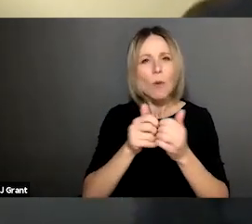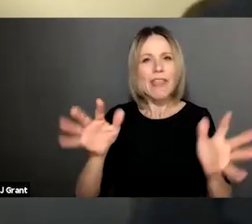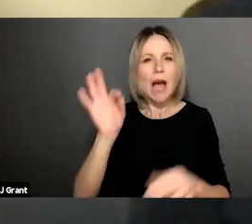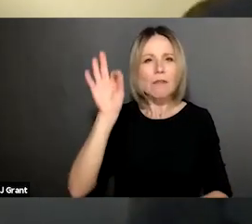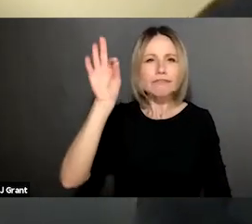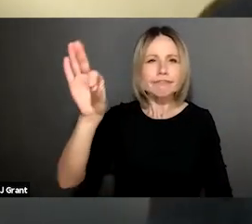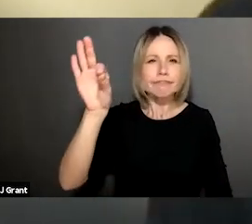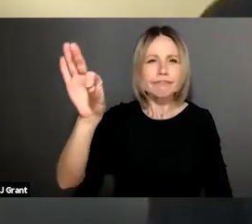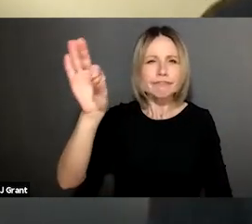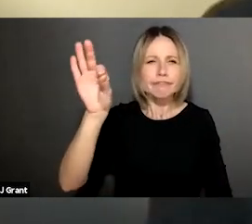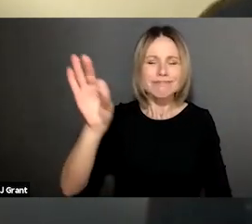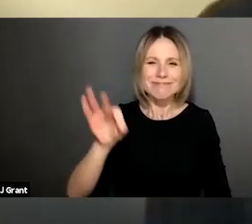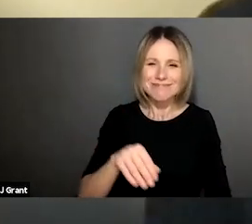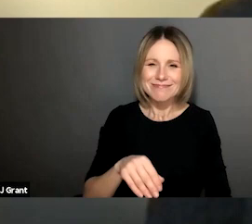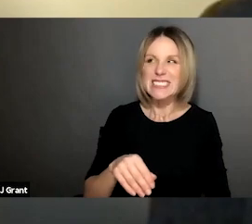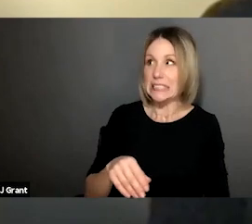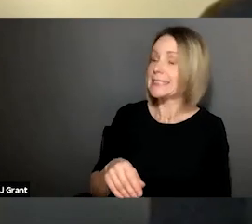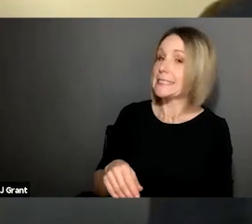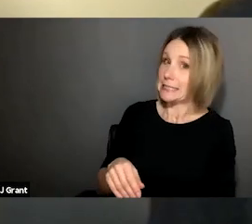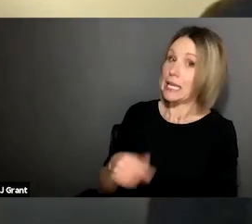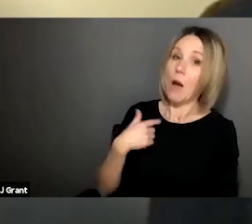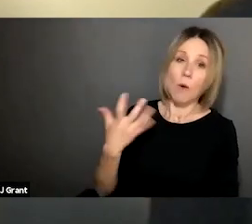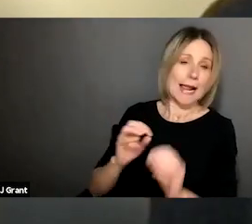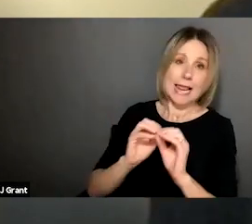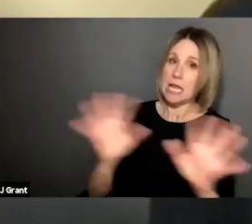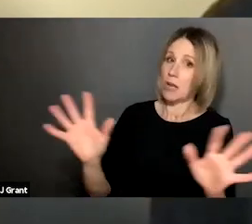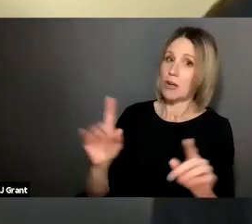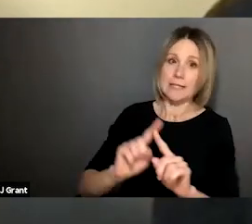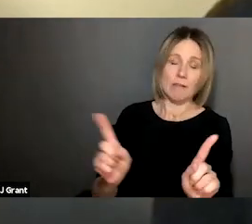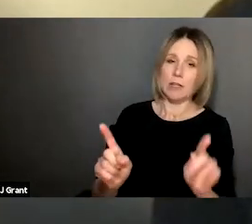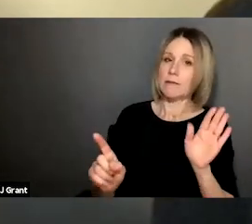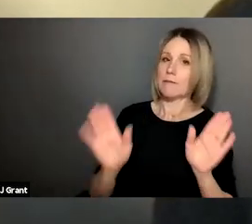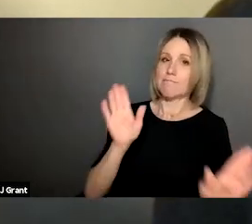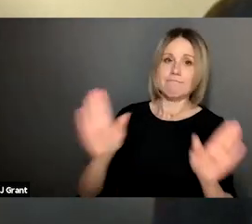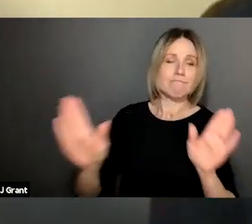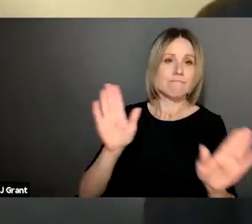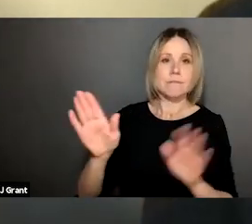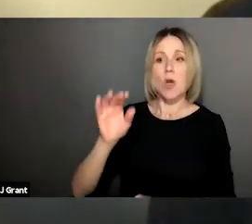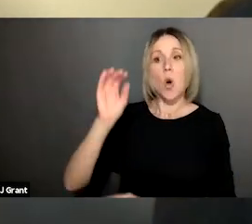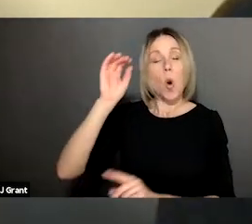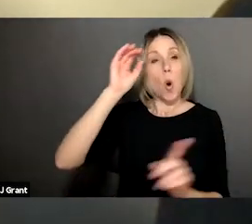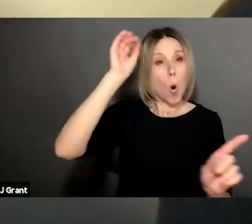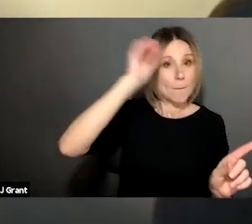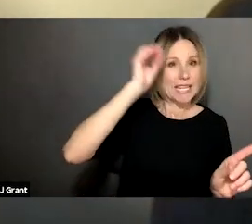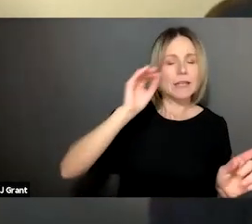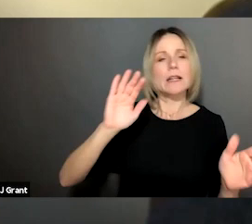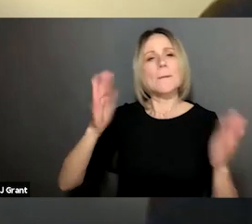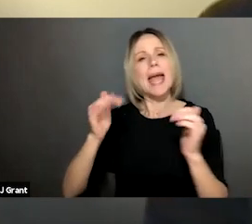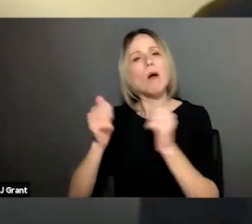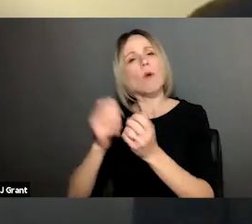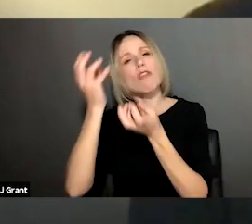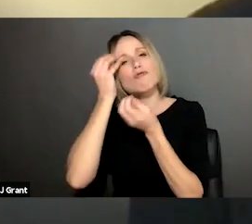reportage, right? I think that, you know, the food journalism in too many places has become